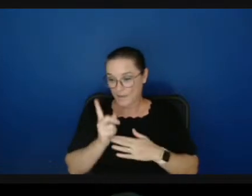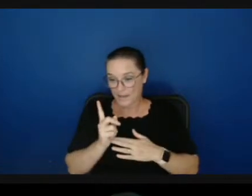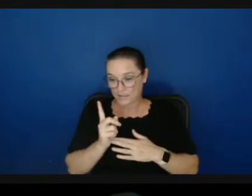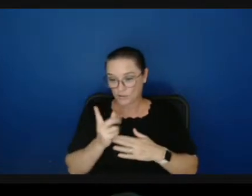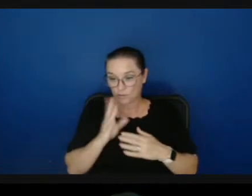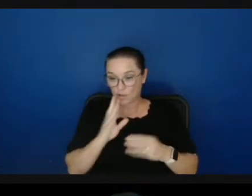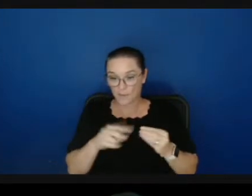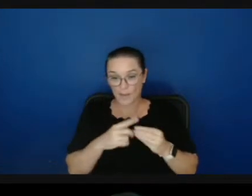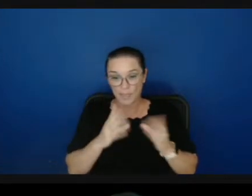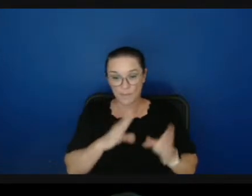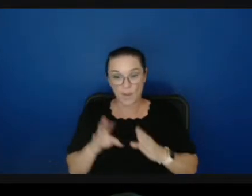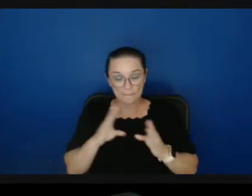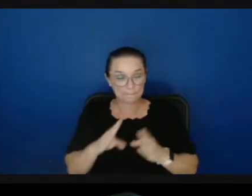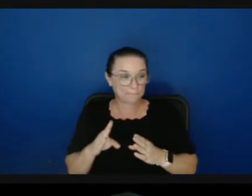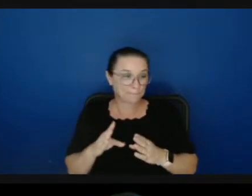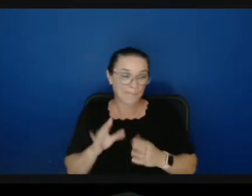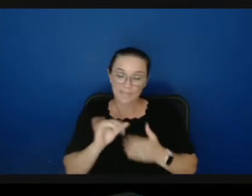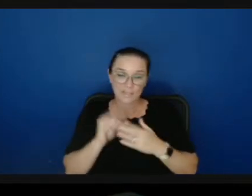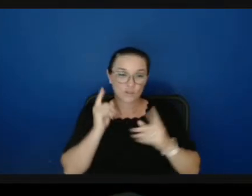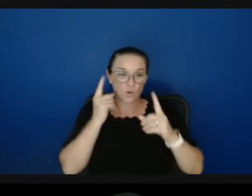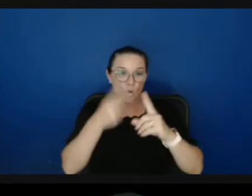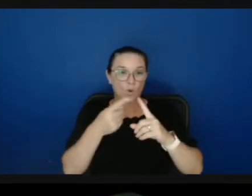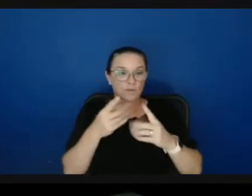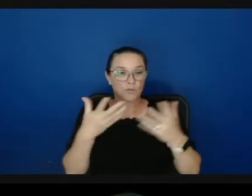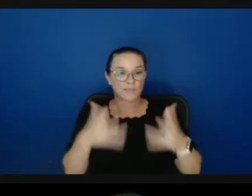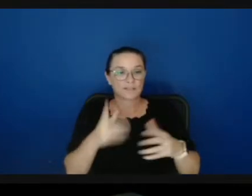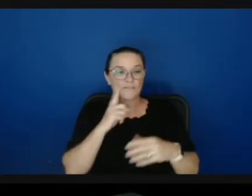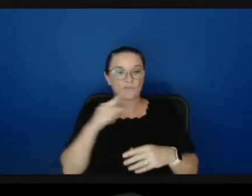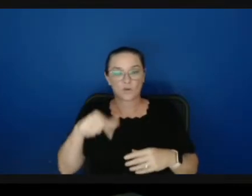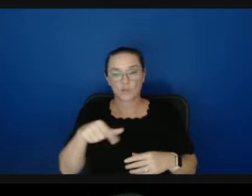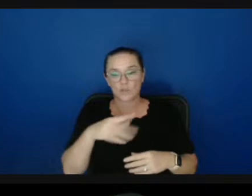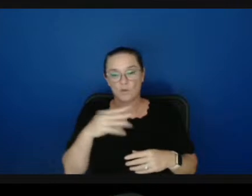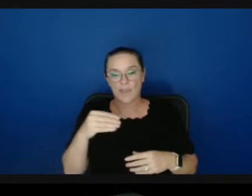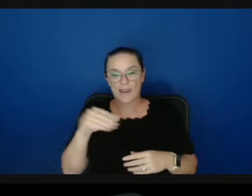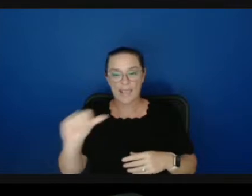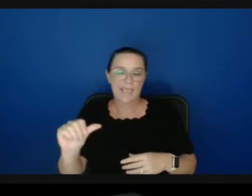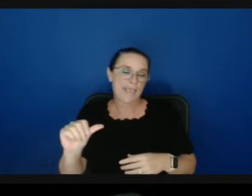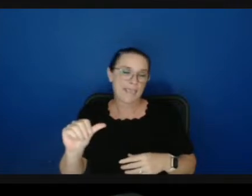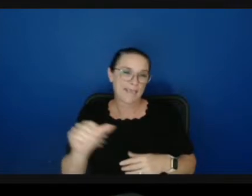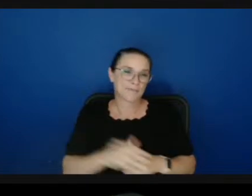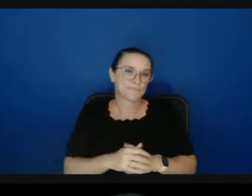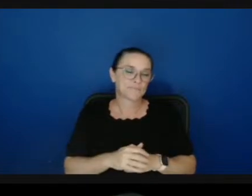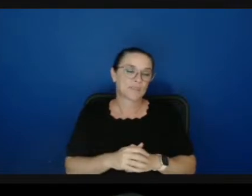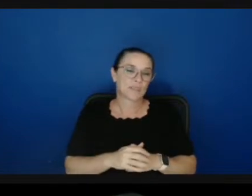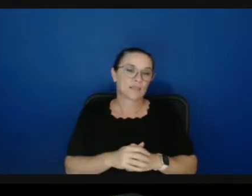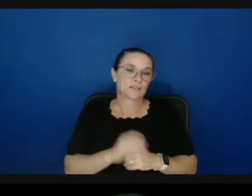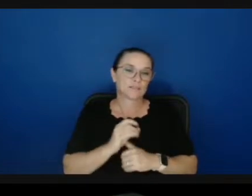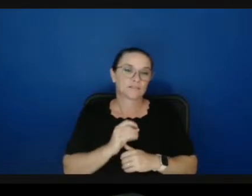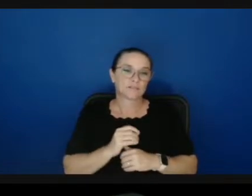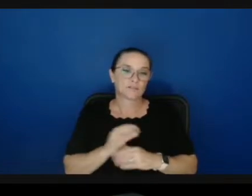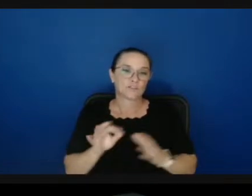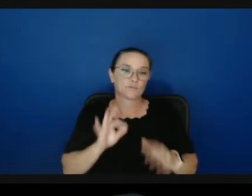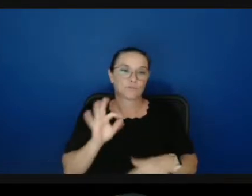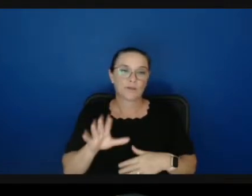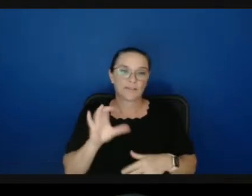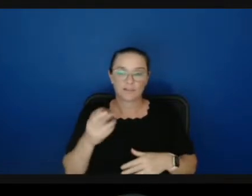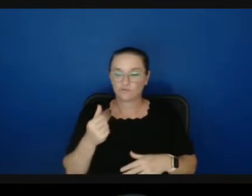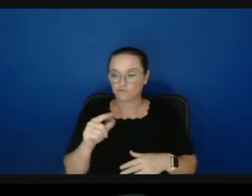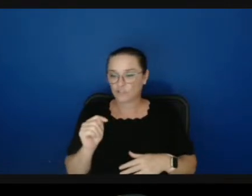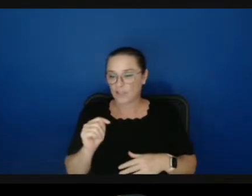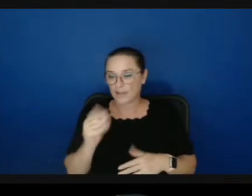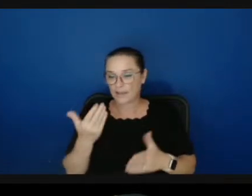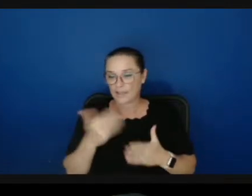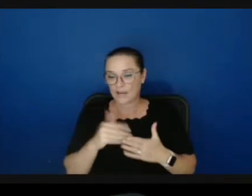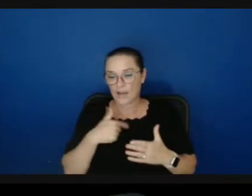All right, I think that gets us through the Q&A. I appreciate everybody. If you didn't get your question answered, go ahead and drop it in the chat again, and I'll try and answer it